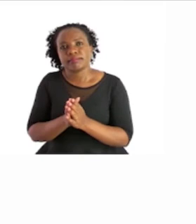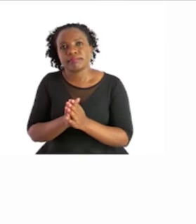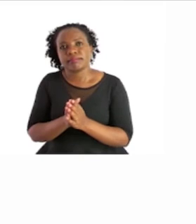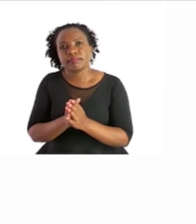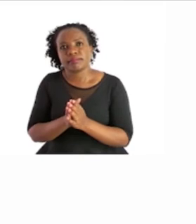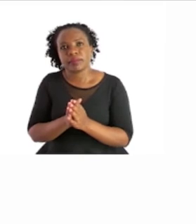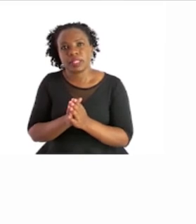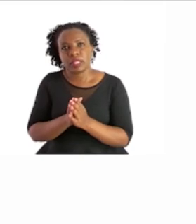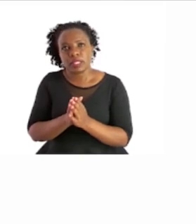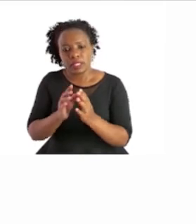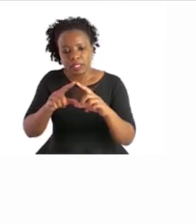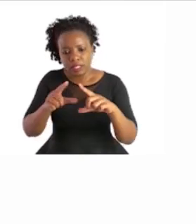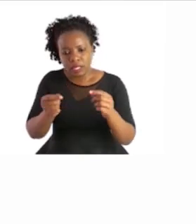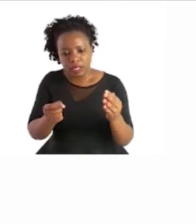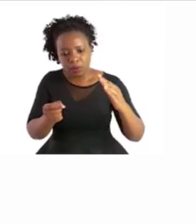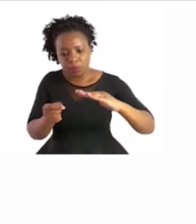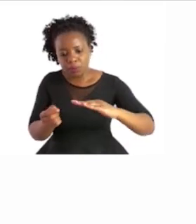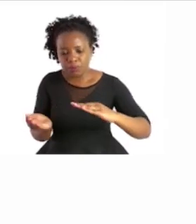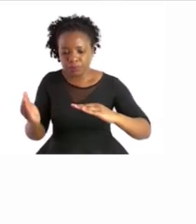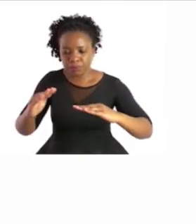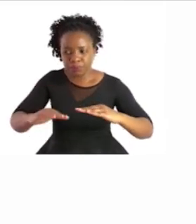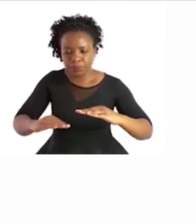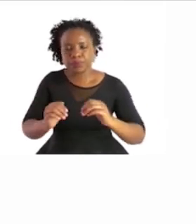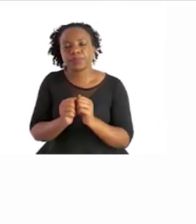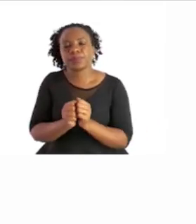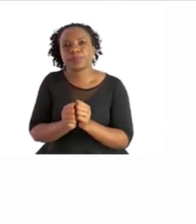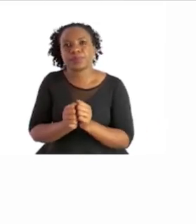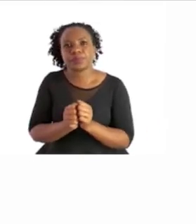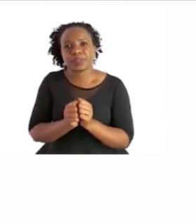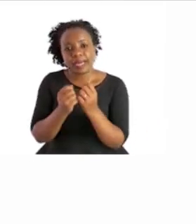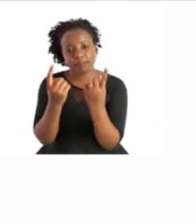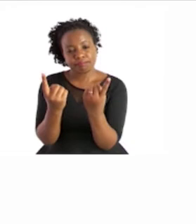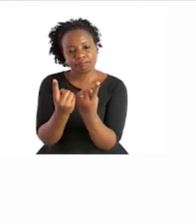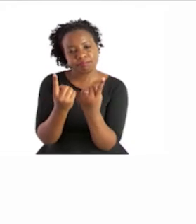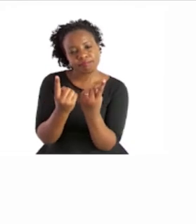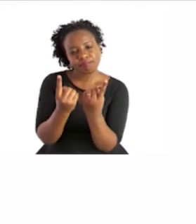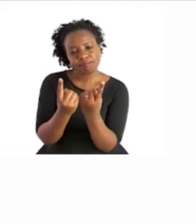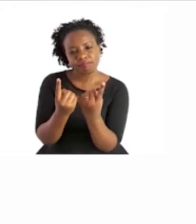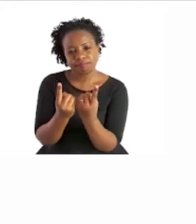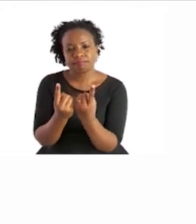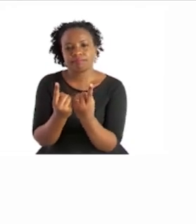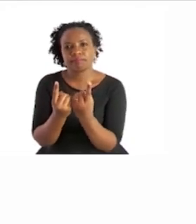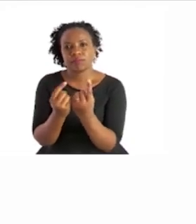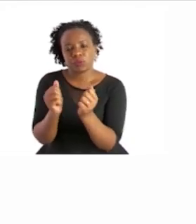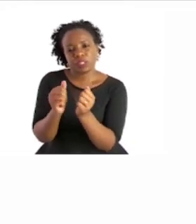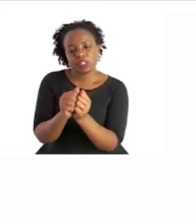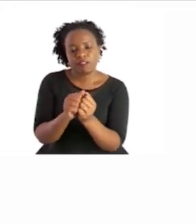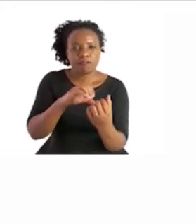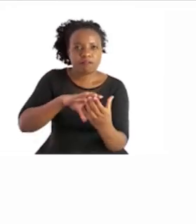Turn the cards face down and play matching pairs with a